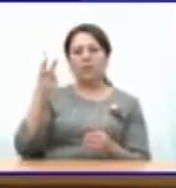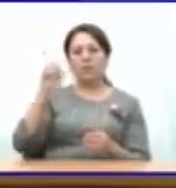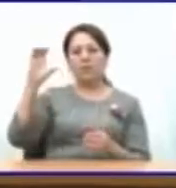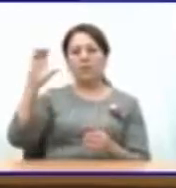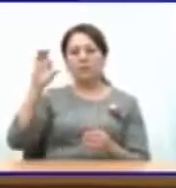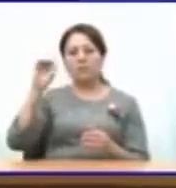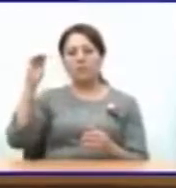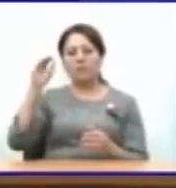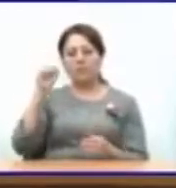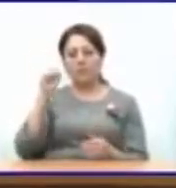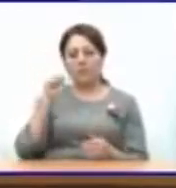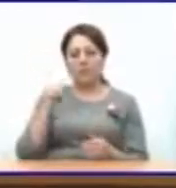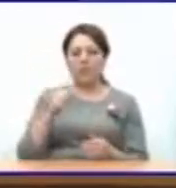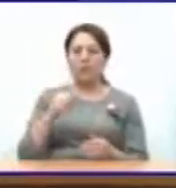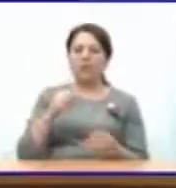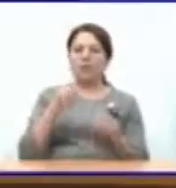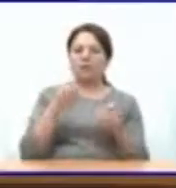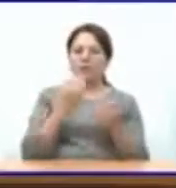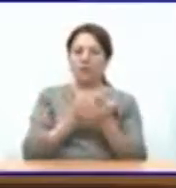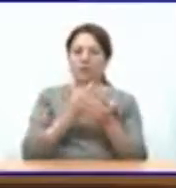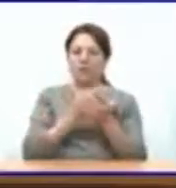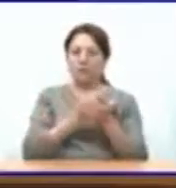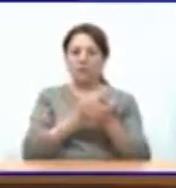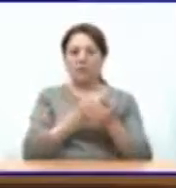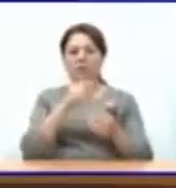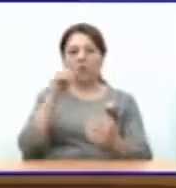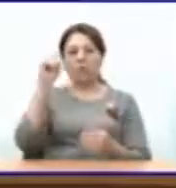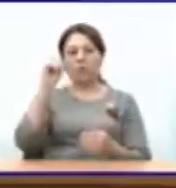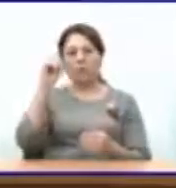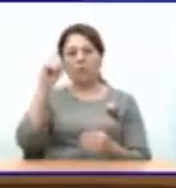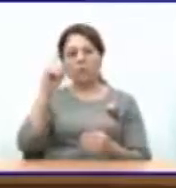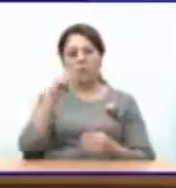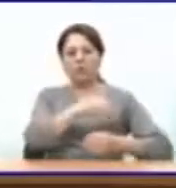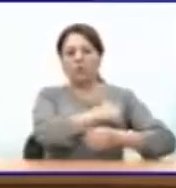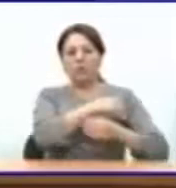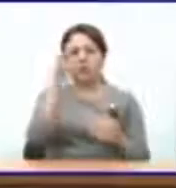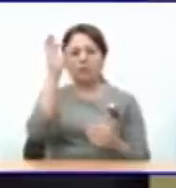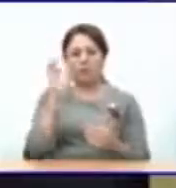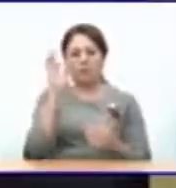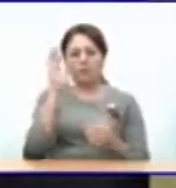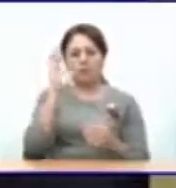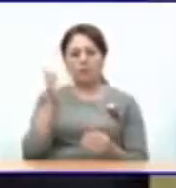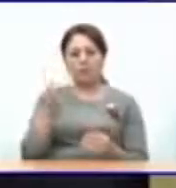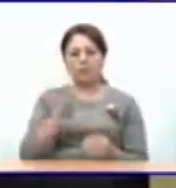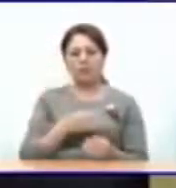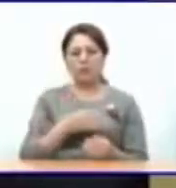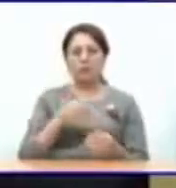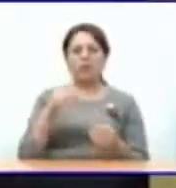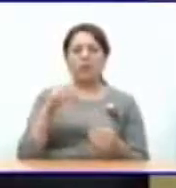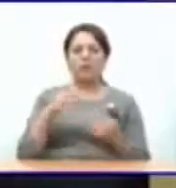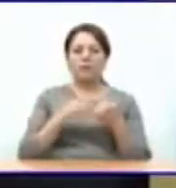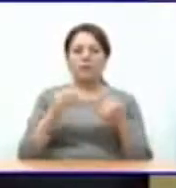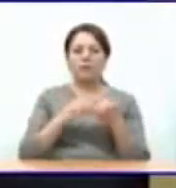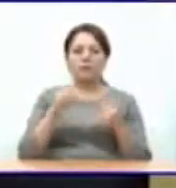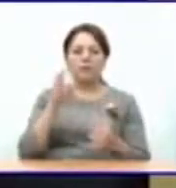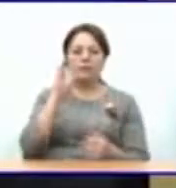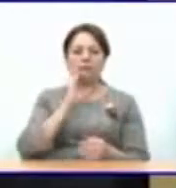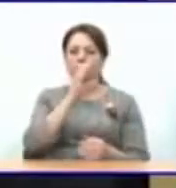Bu esa taxminan 11 gradusga to'g'ri keladi joylashgan. Yerning shimoliy magnit qutbi esa